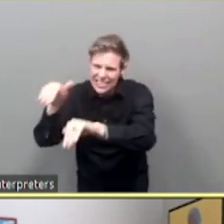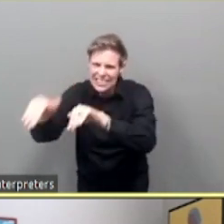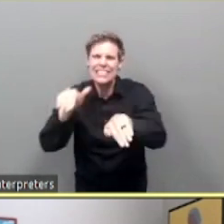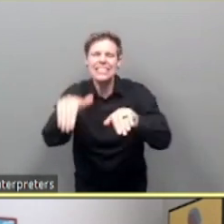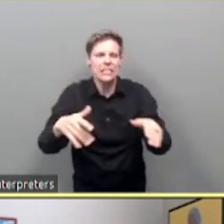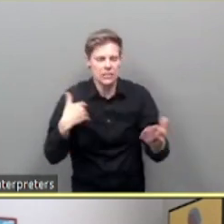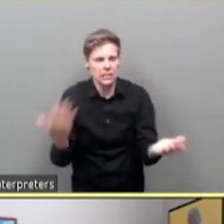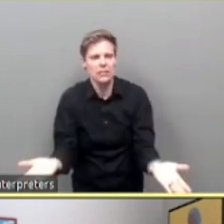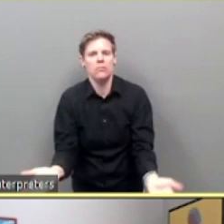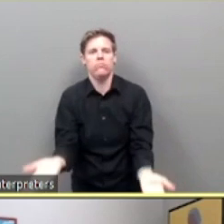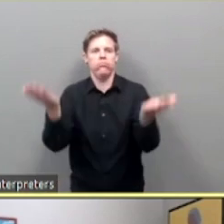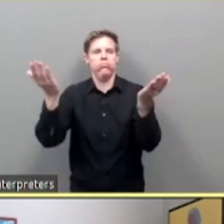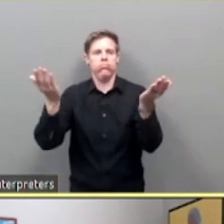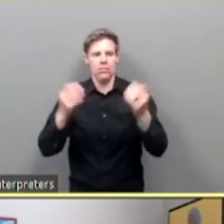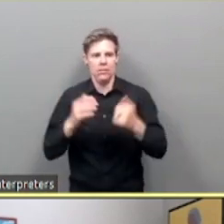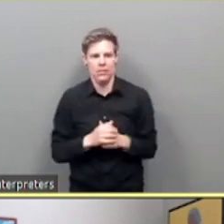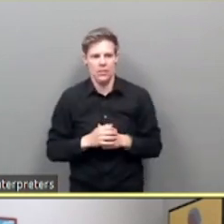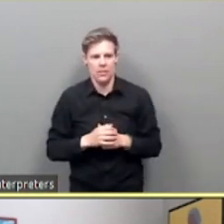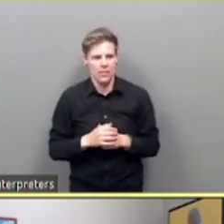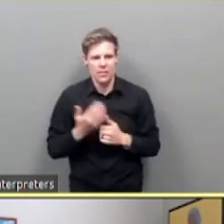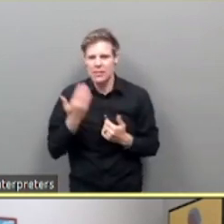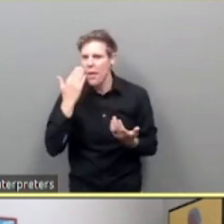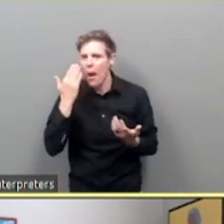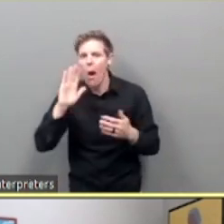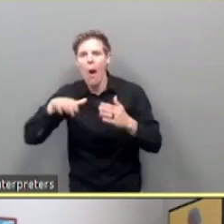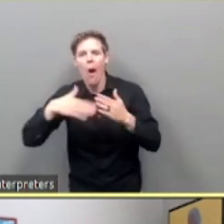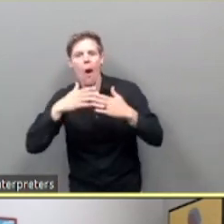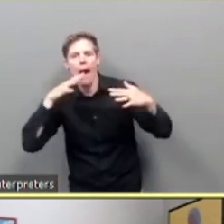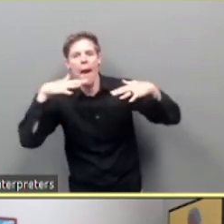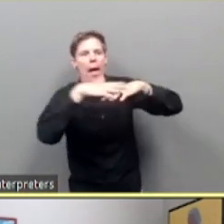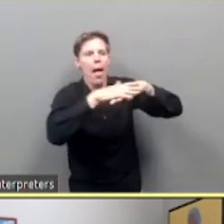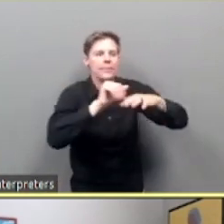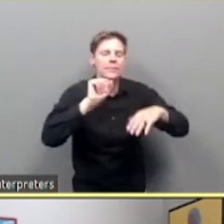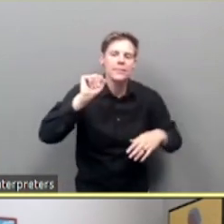and actually both HSD and DOH have,